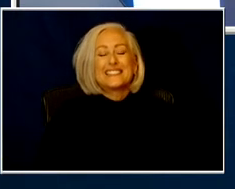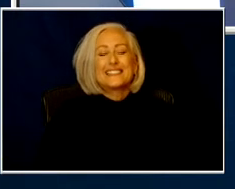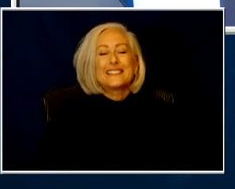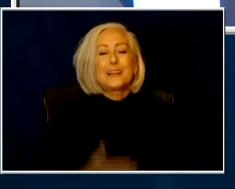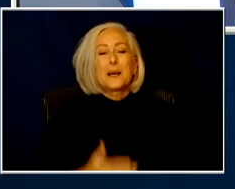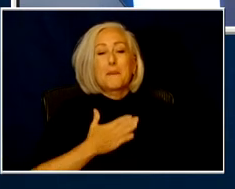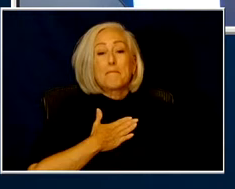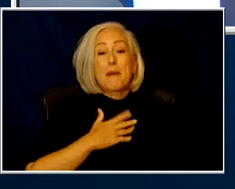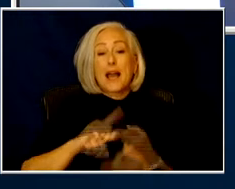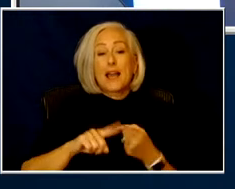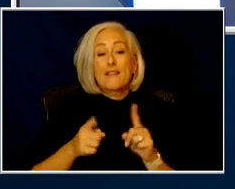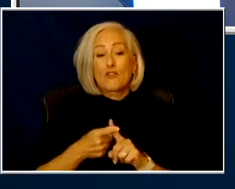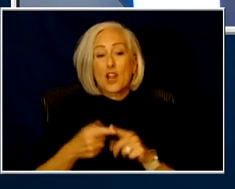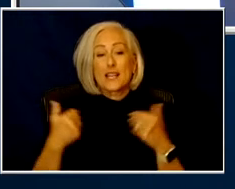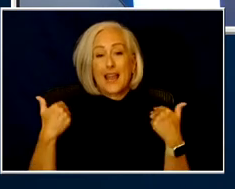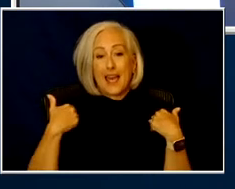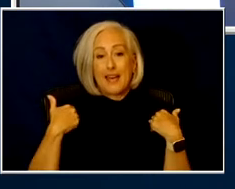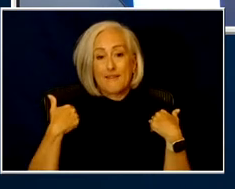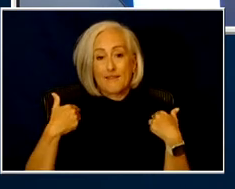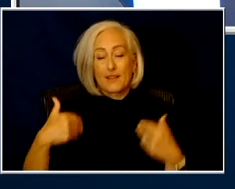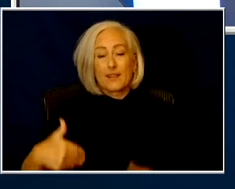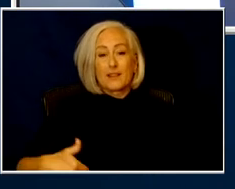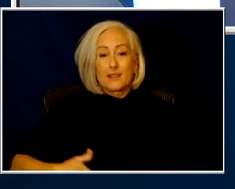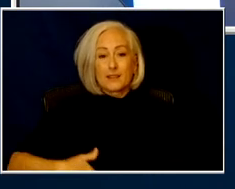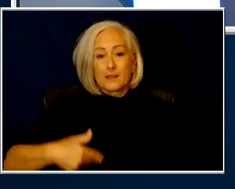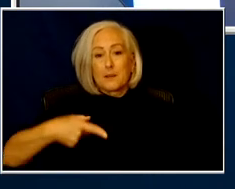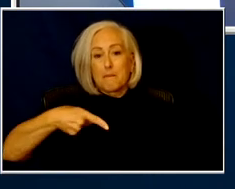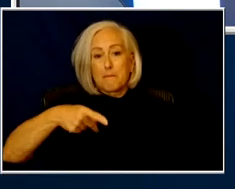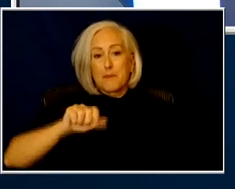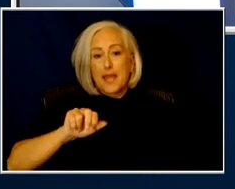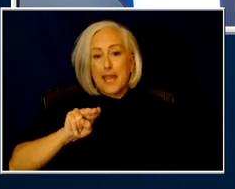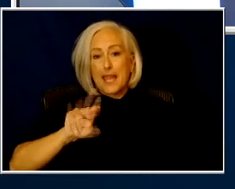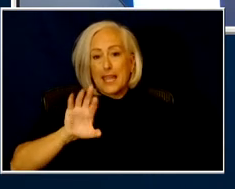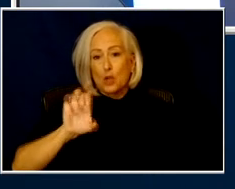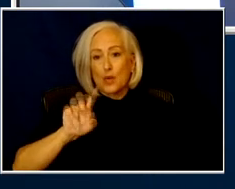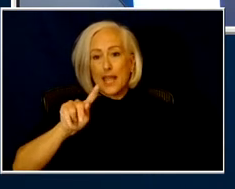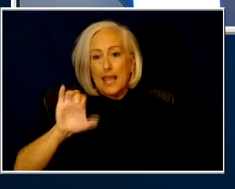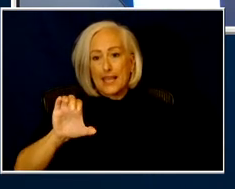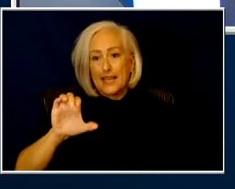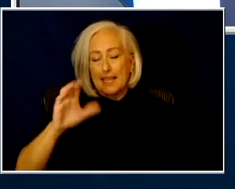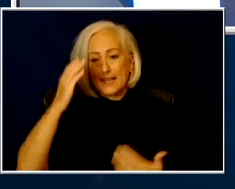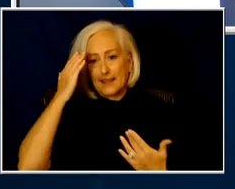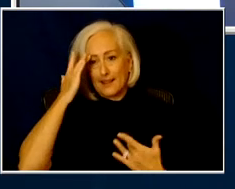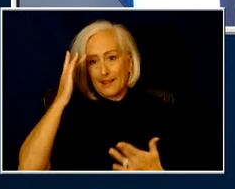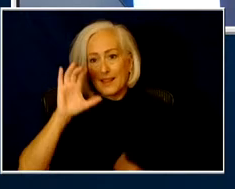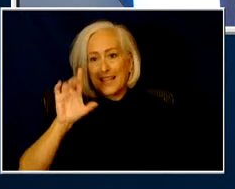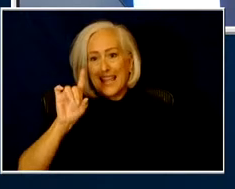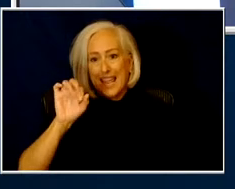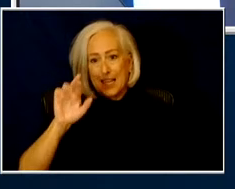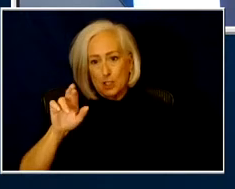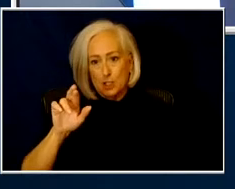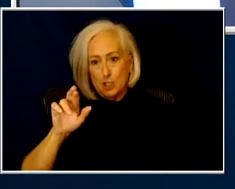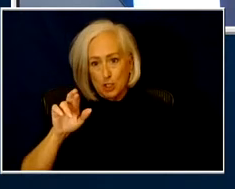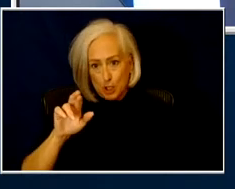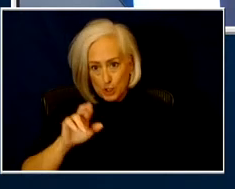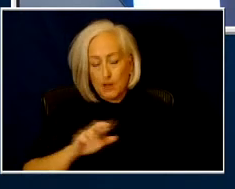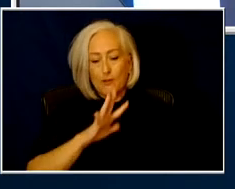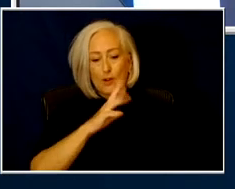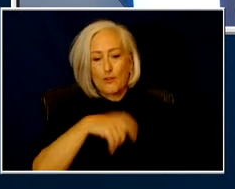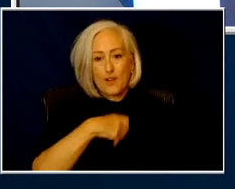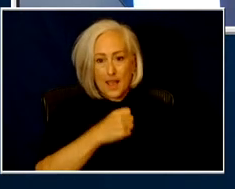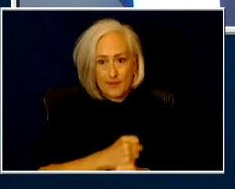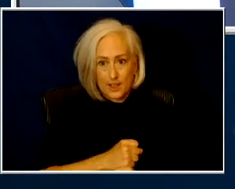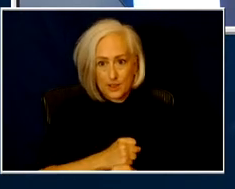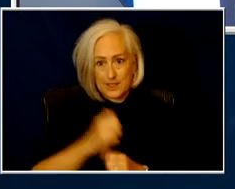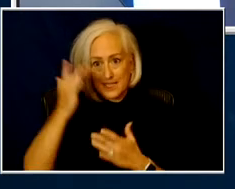has had pancreatic cancer for five years now and has been symptomatic and positive for covet for three and a half weeks she